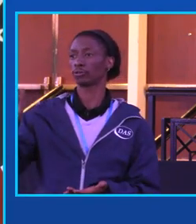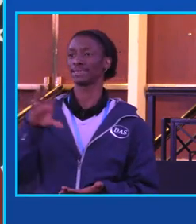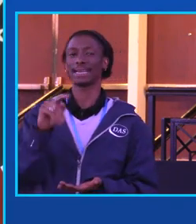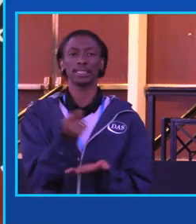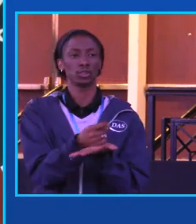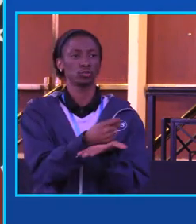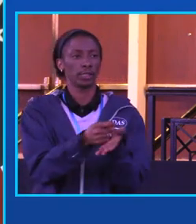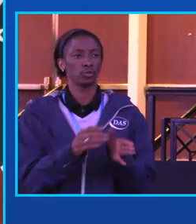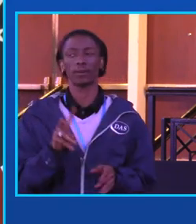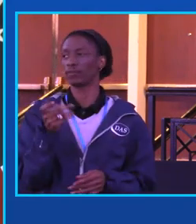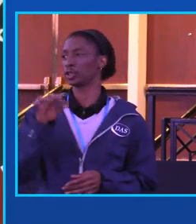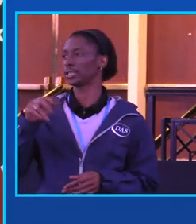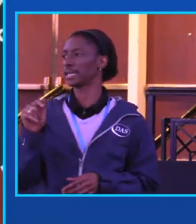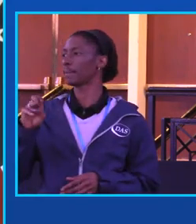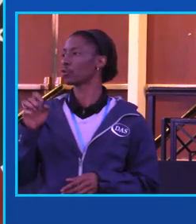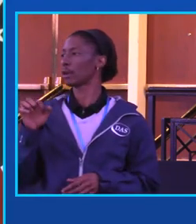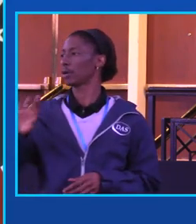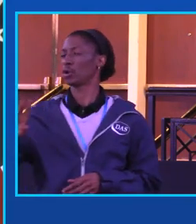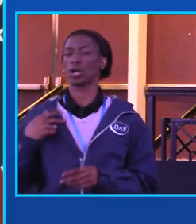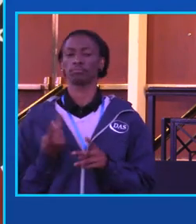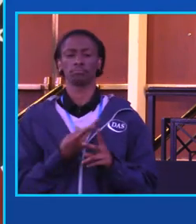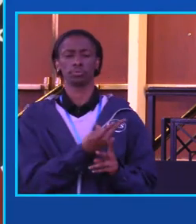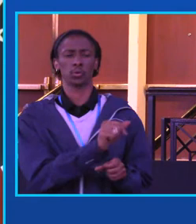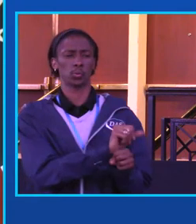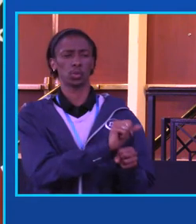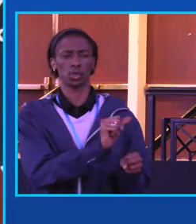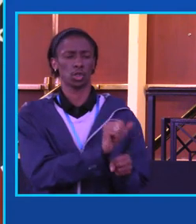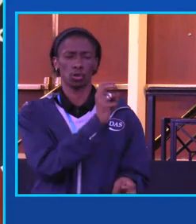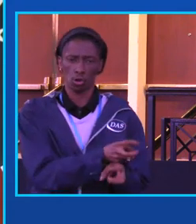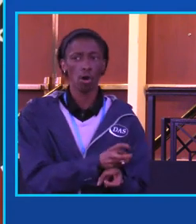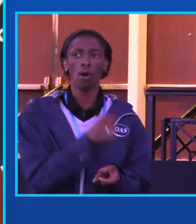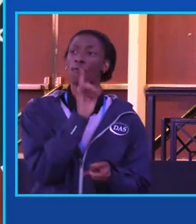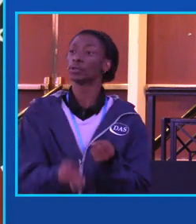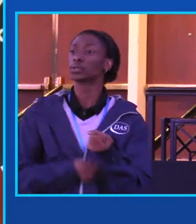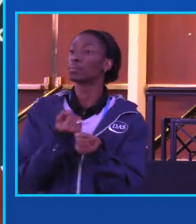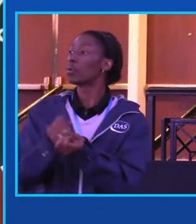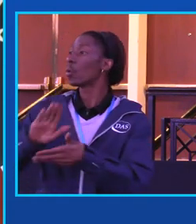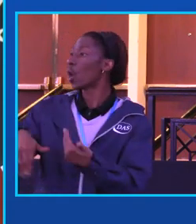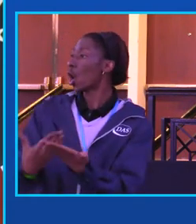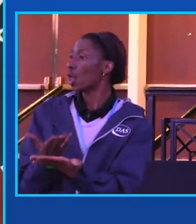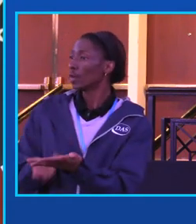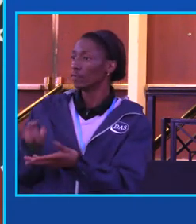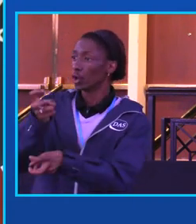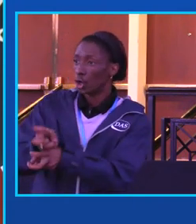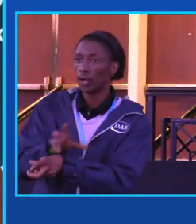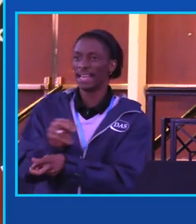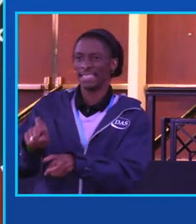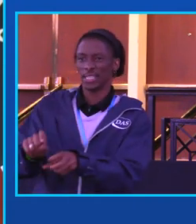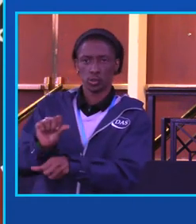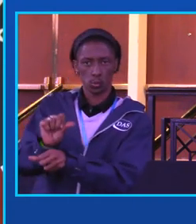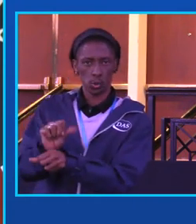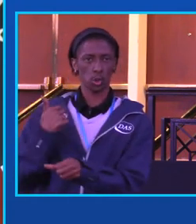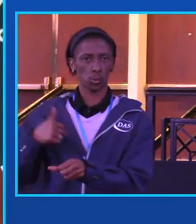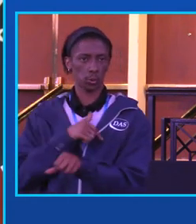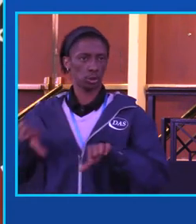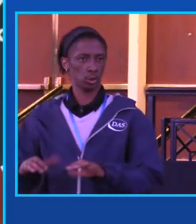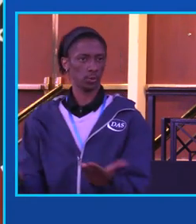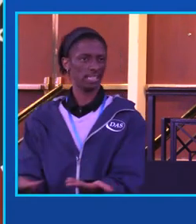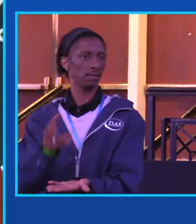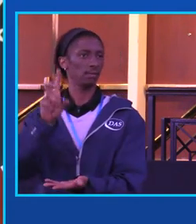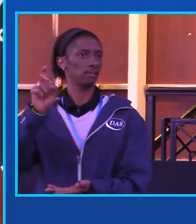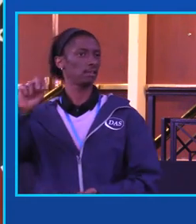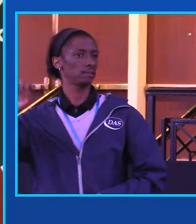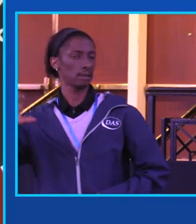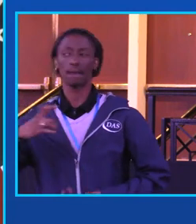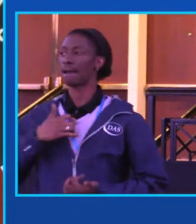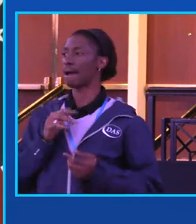Treasurer Virginia McGregor have been working tirelessly to support all of the hard and necessary work we do here at the DNC. I'm